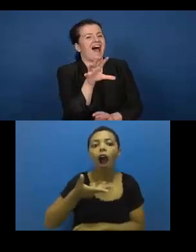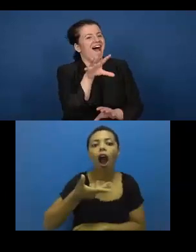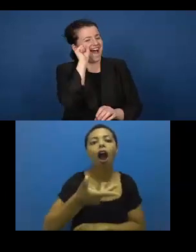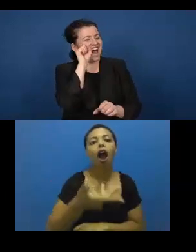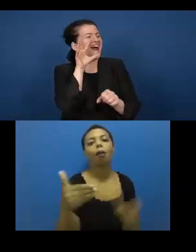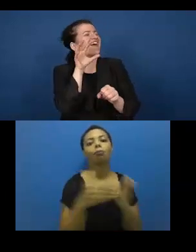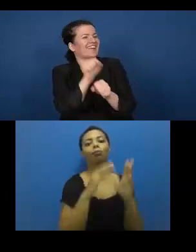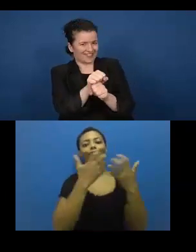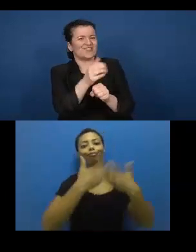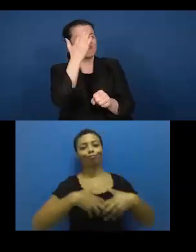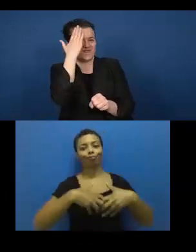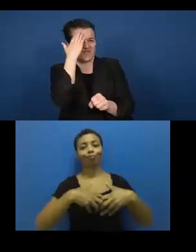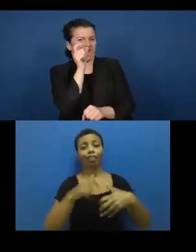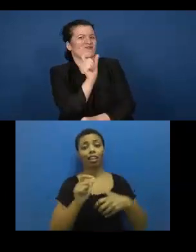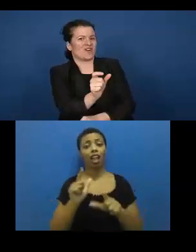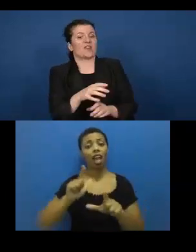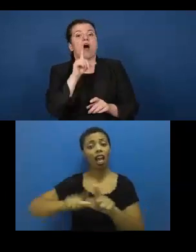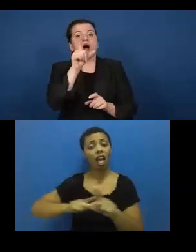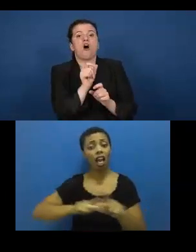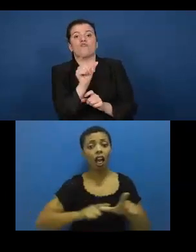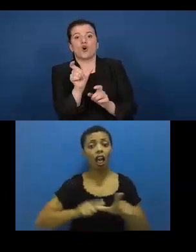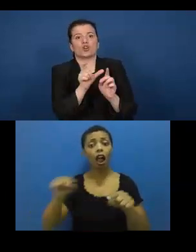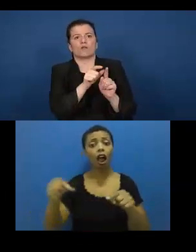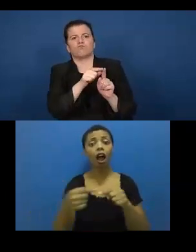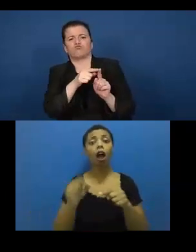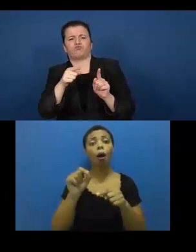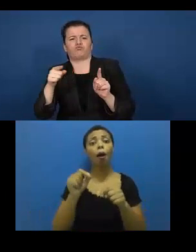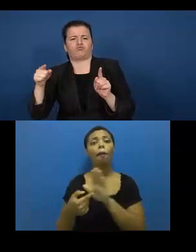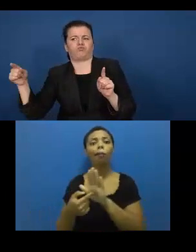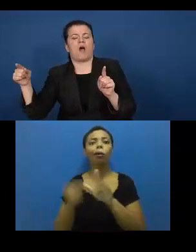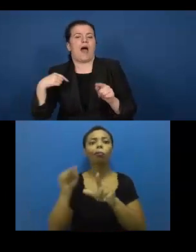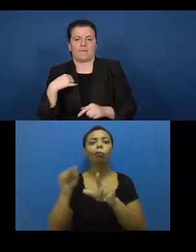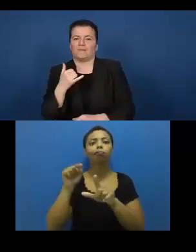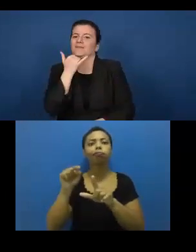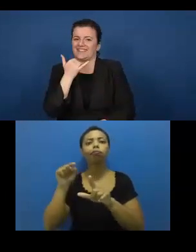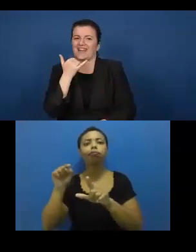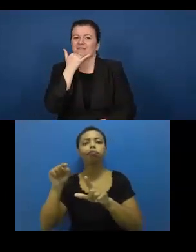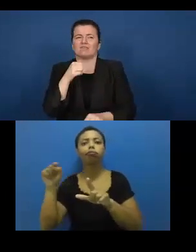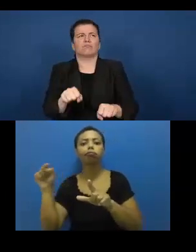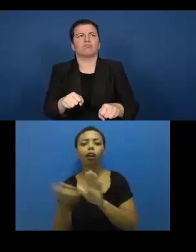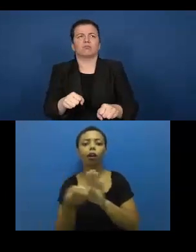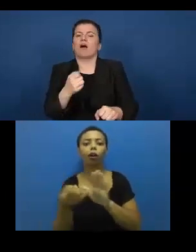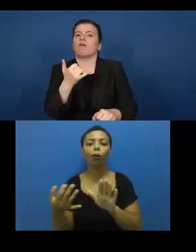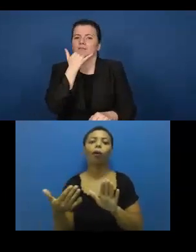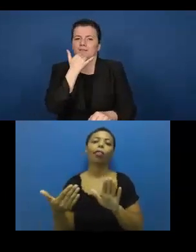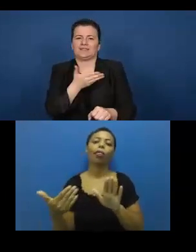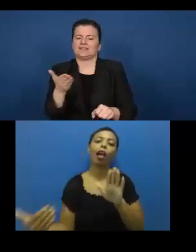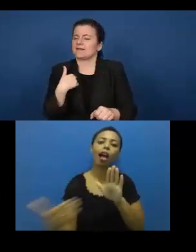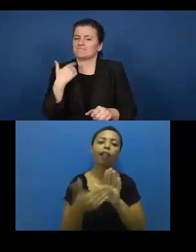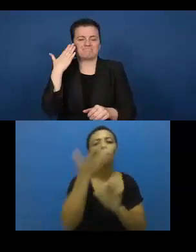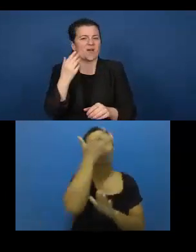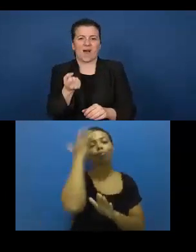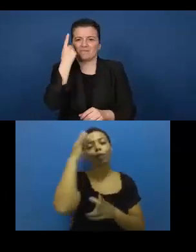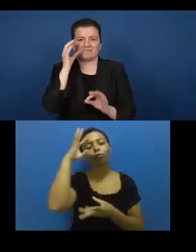2 or 3 letters, those were relatively often correctly recognized. But for